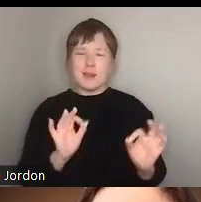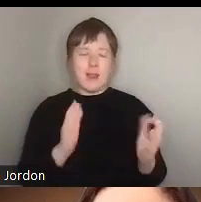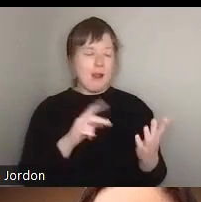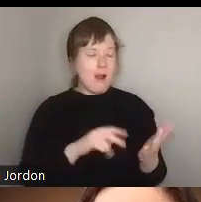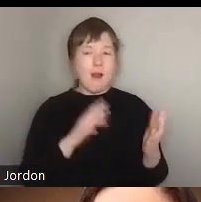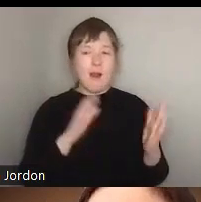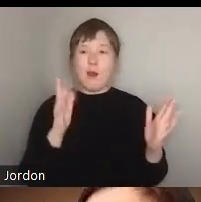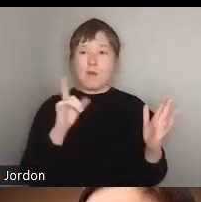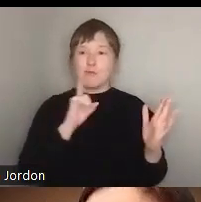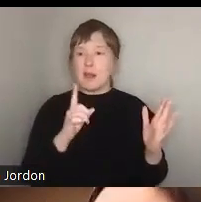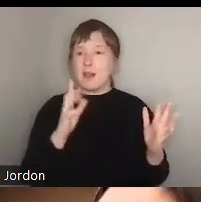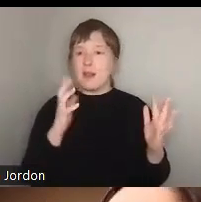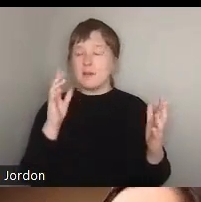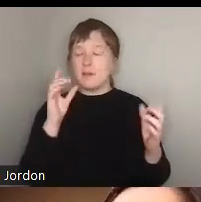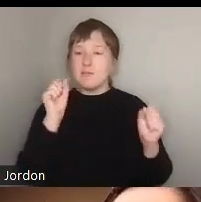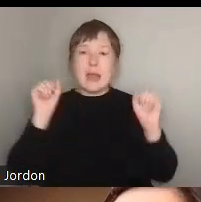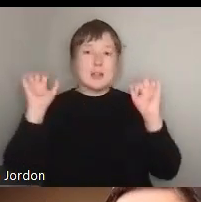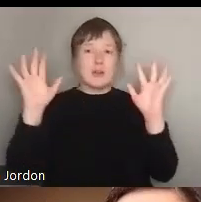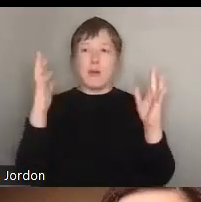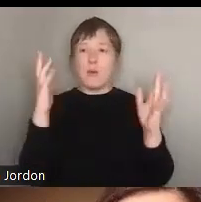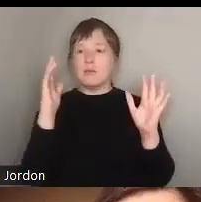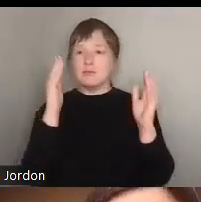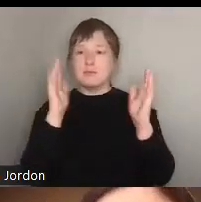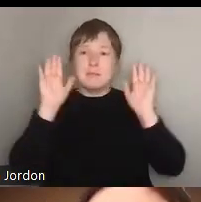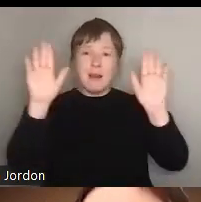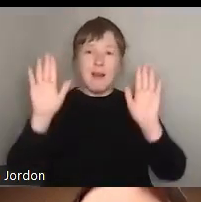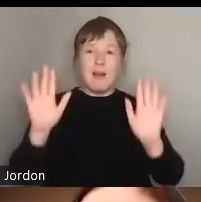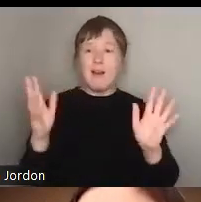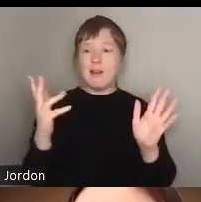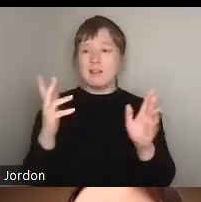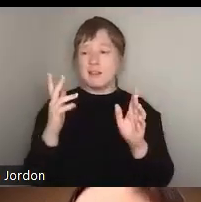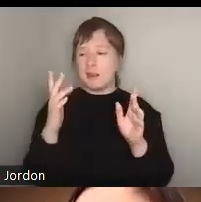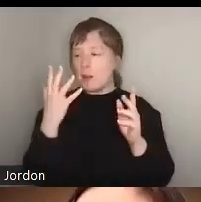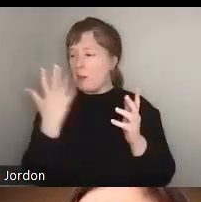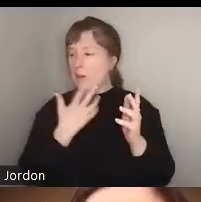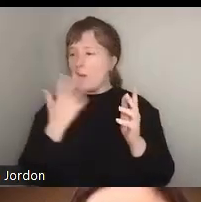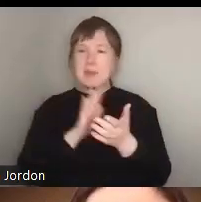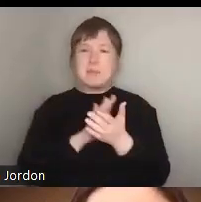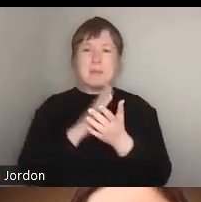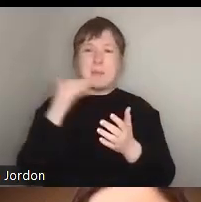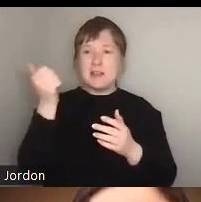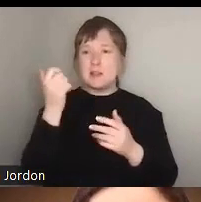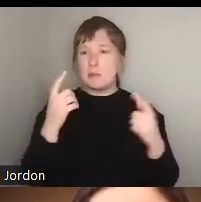relationship just seems so magical and so wonderful that this person is the kindest person you've ever met.